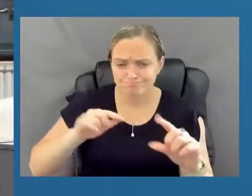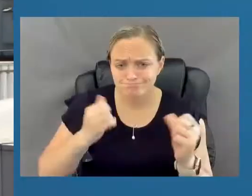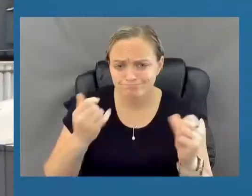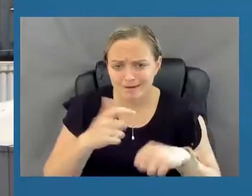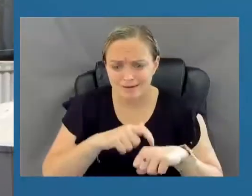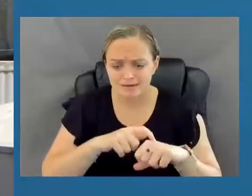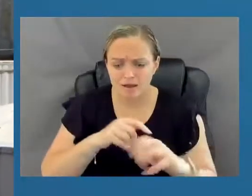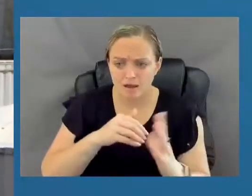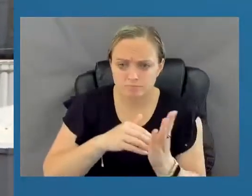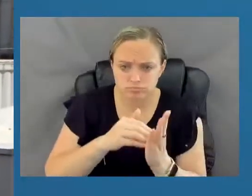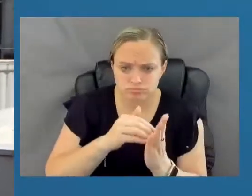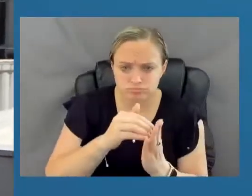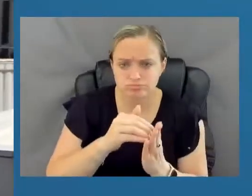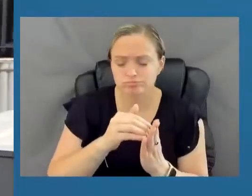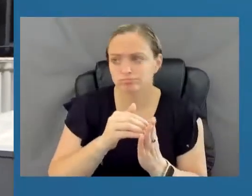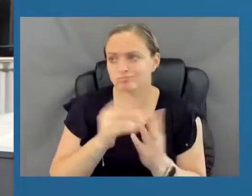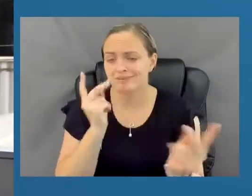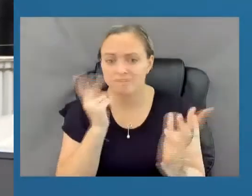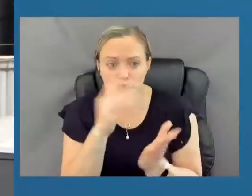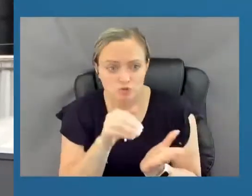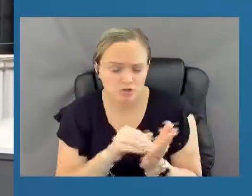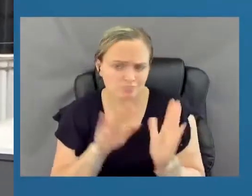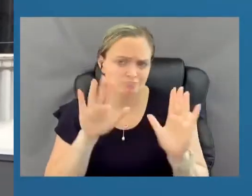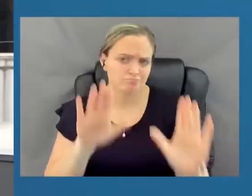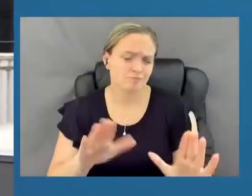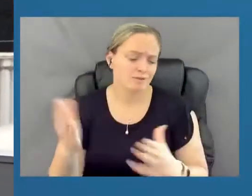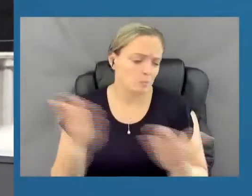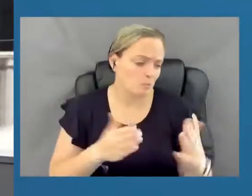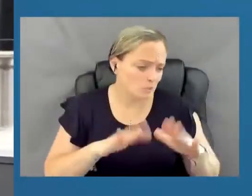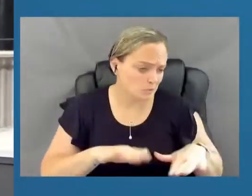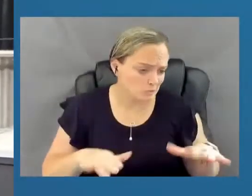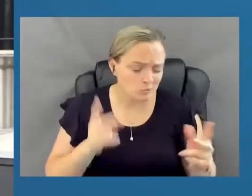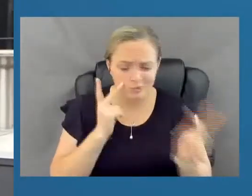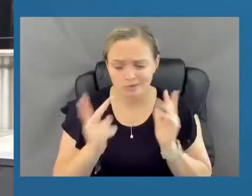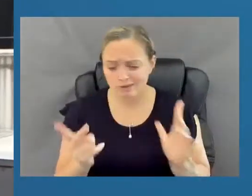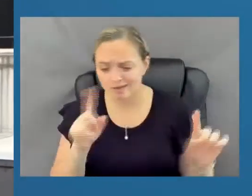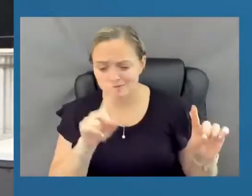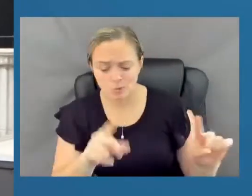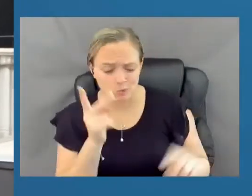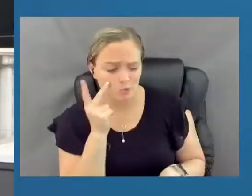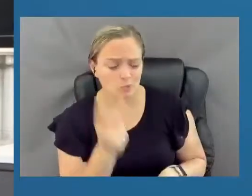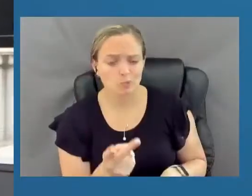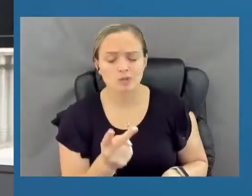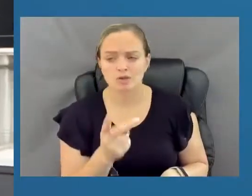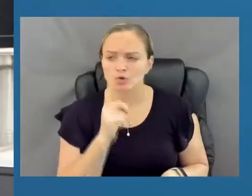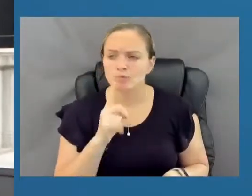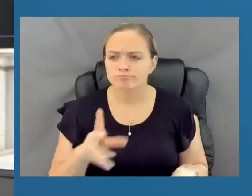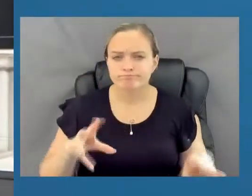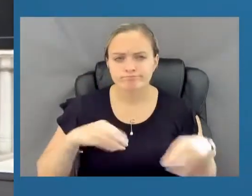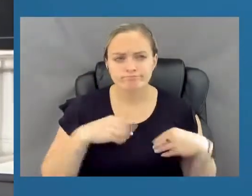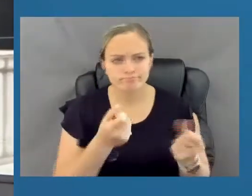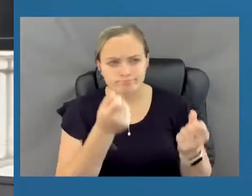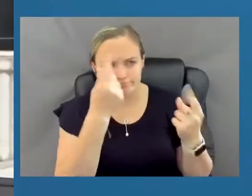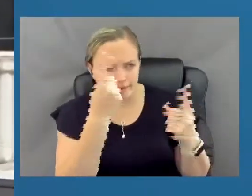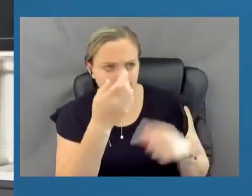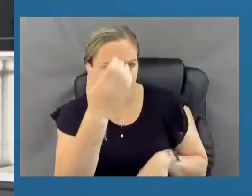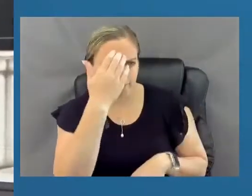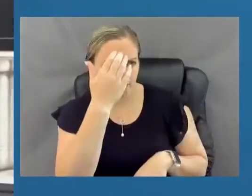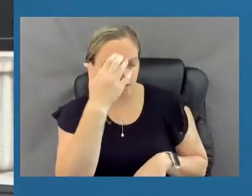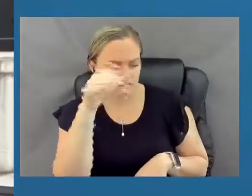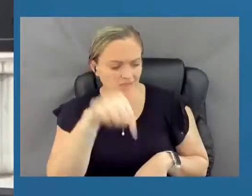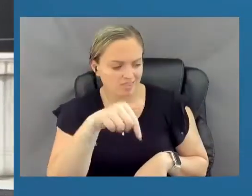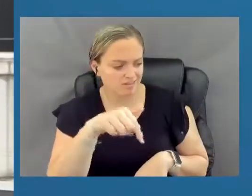is spectacular. I brought children and guests from all over there, and to really just absorb the knowledge that this